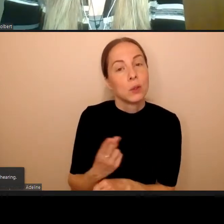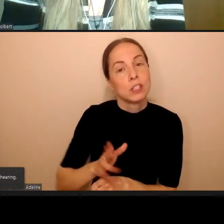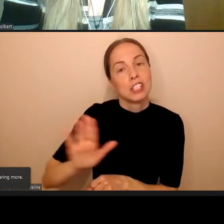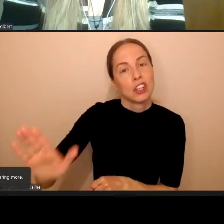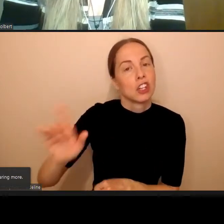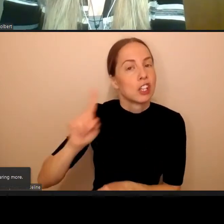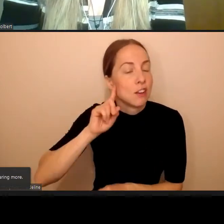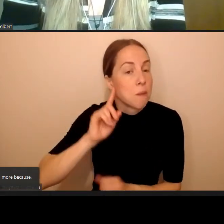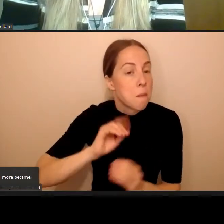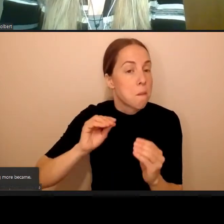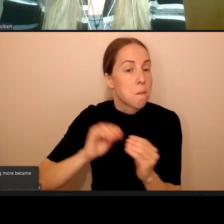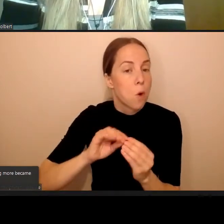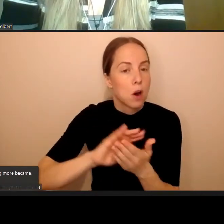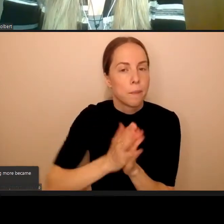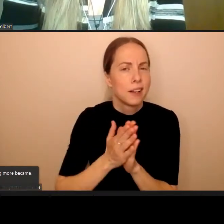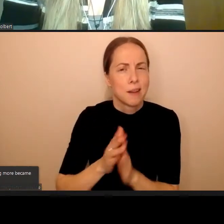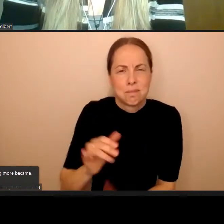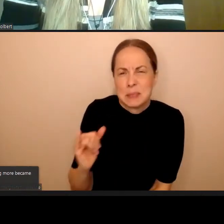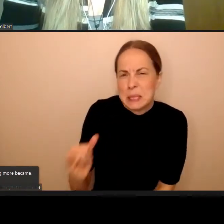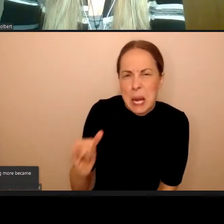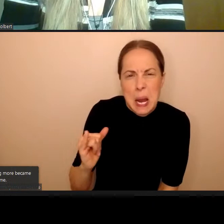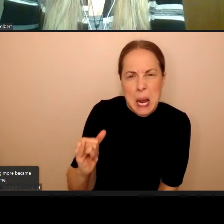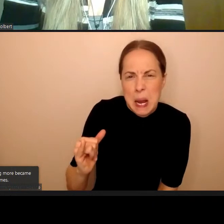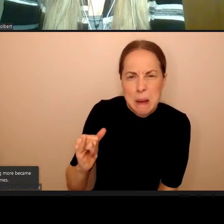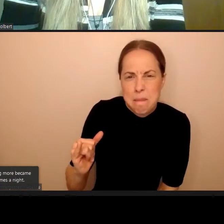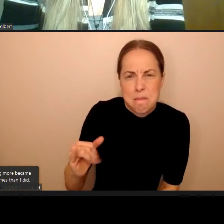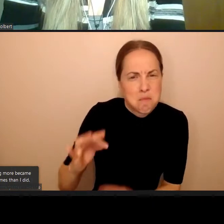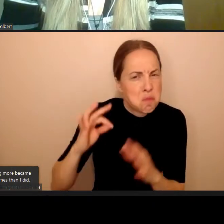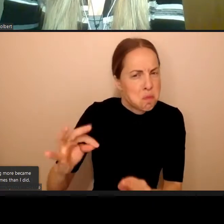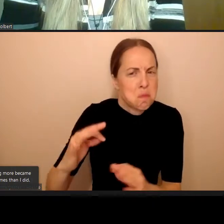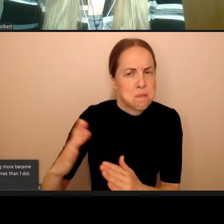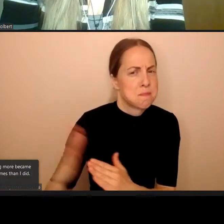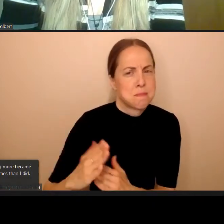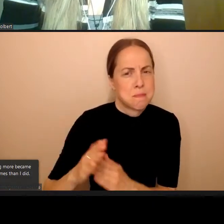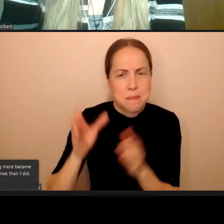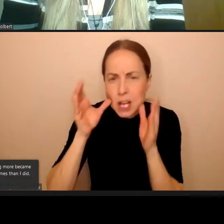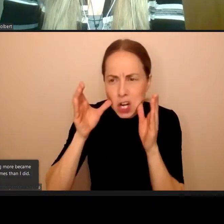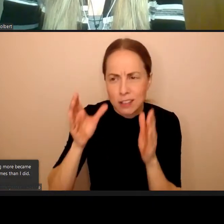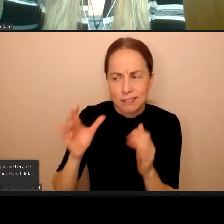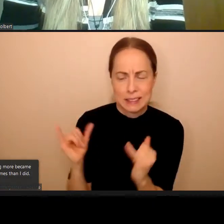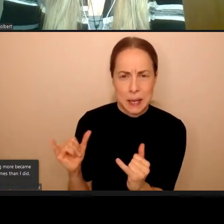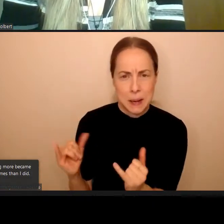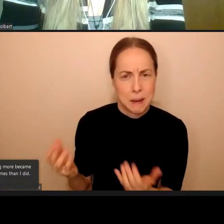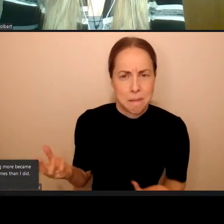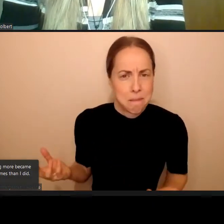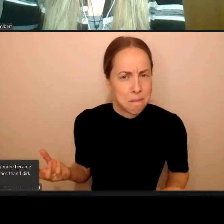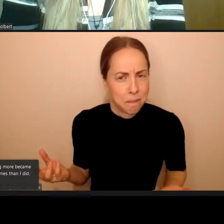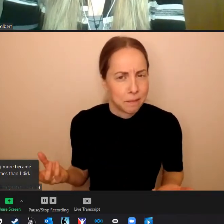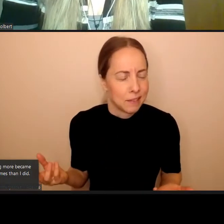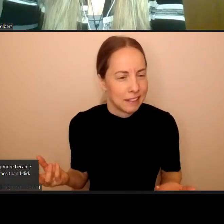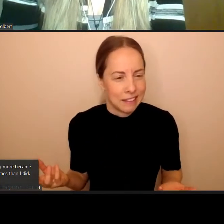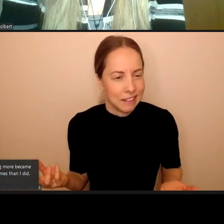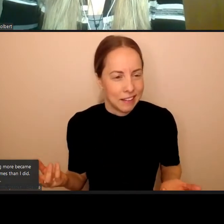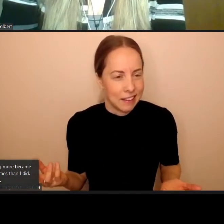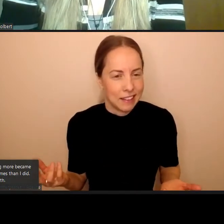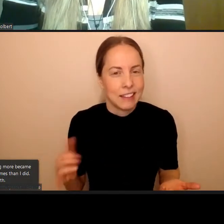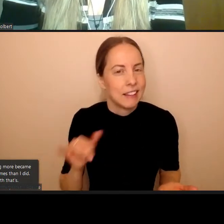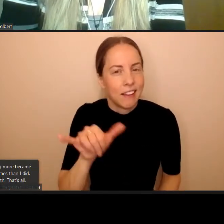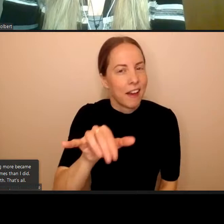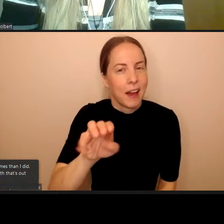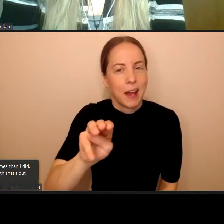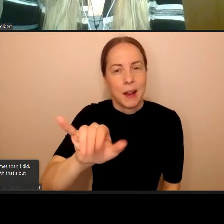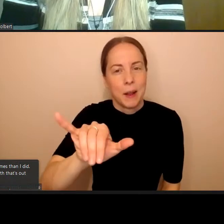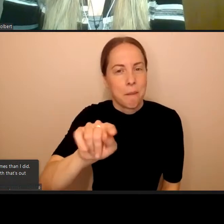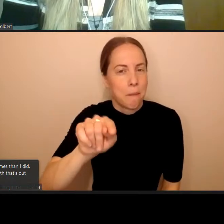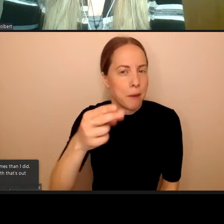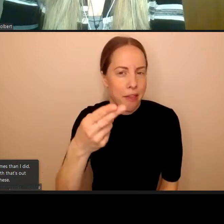more, became just as sharp and even sharper at times than I did. So it's, you know, it's a myth that's out there that,